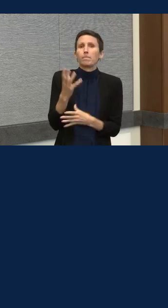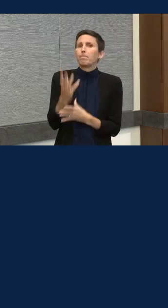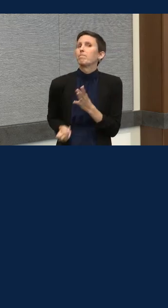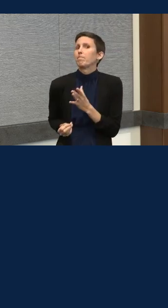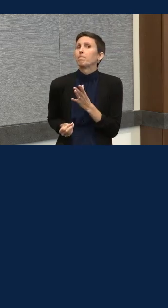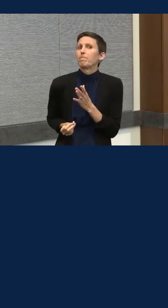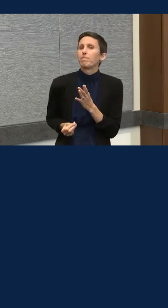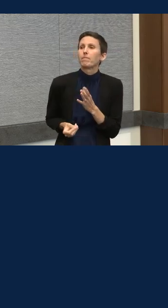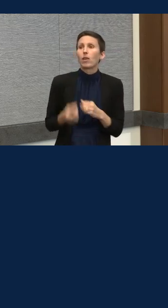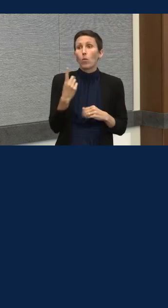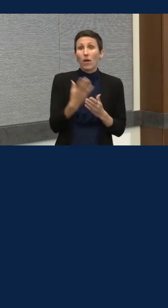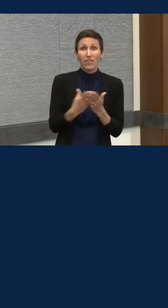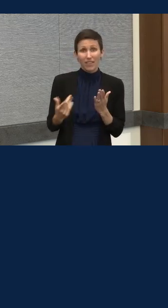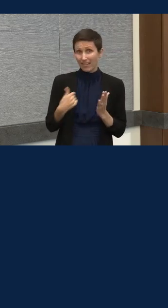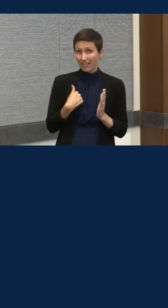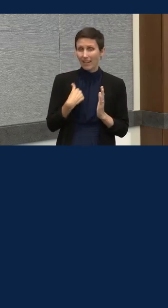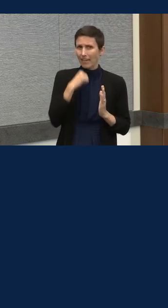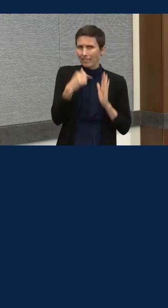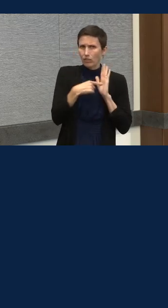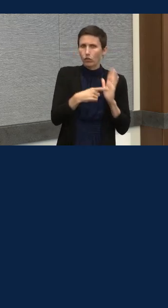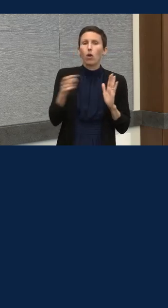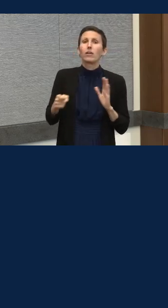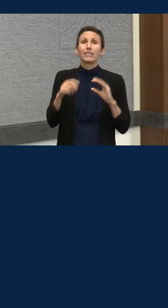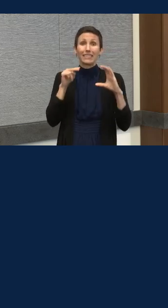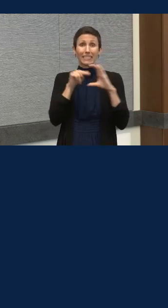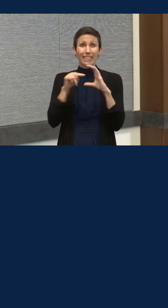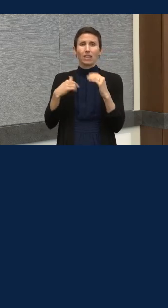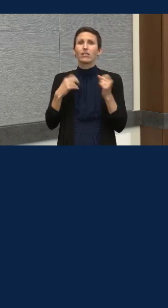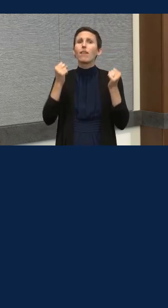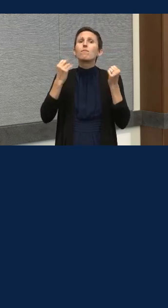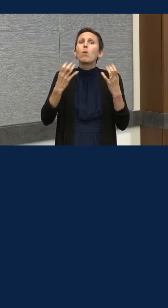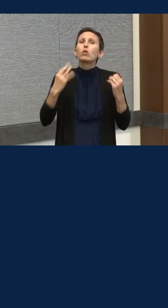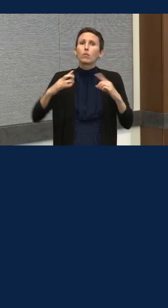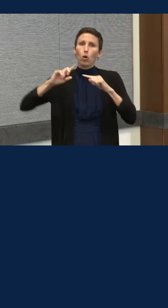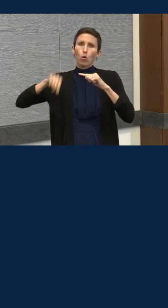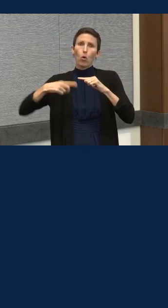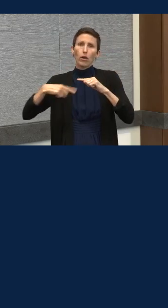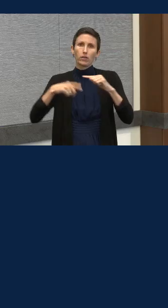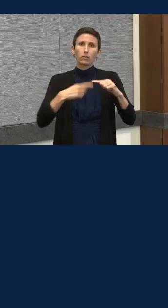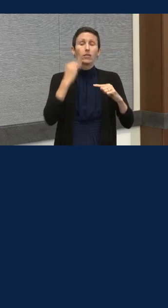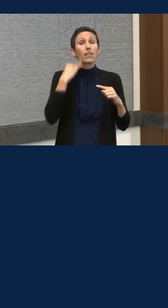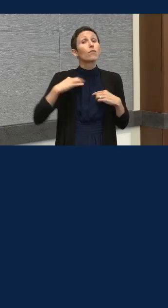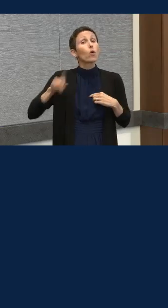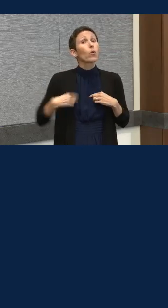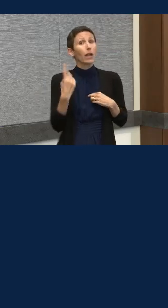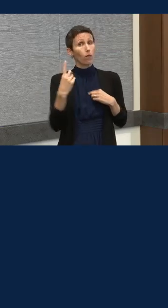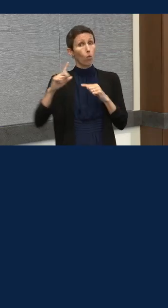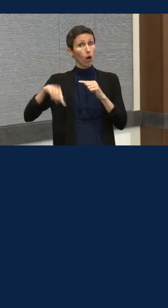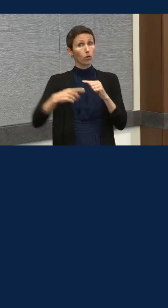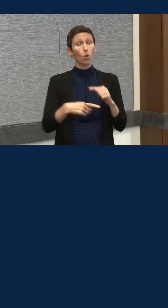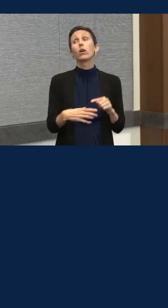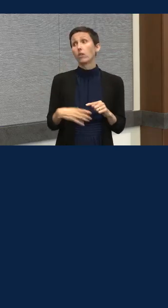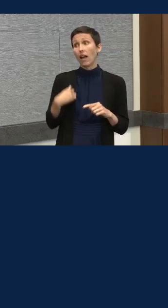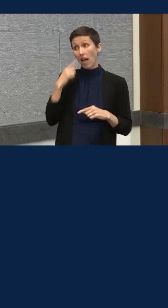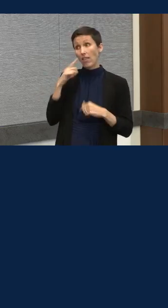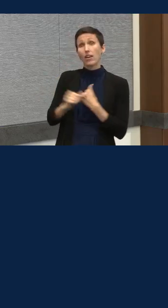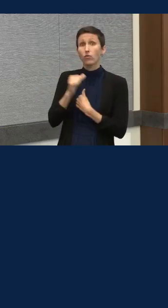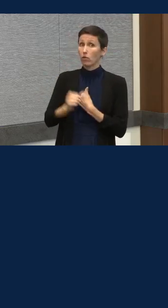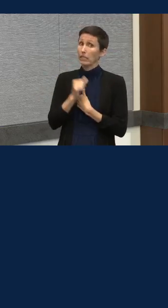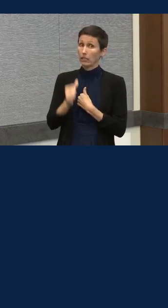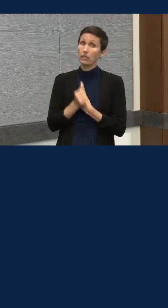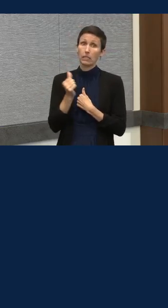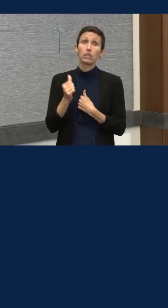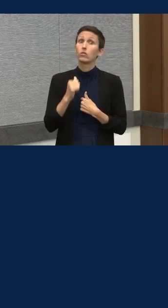here, is not shown in the cutaway diagram, is these scanners all have multiple coils. So if we only had one coil in the scanner, it would be quite risky, I think, to undersample